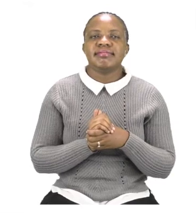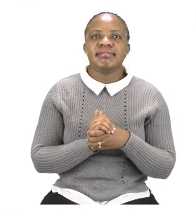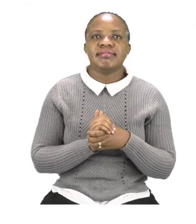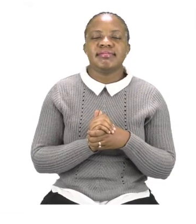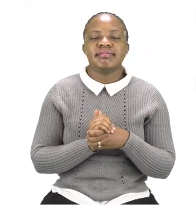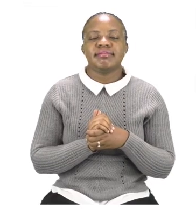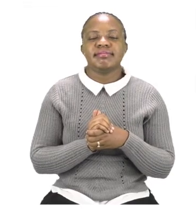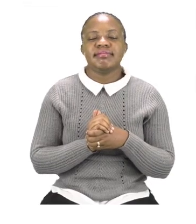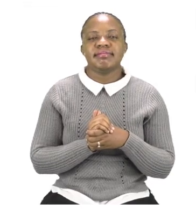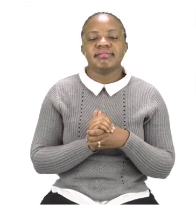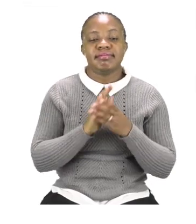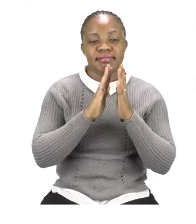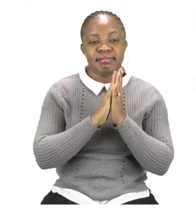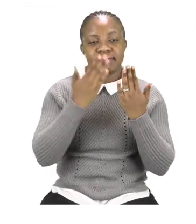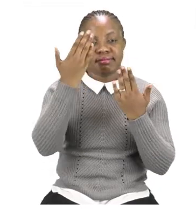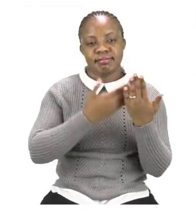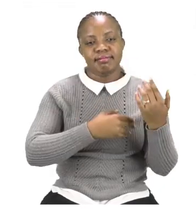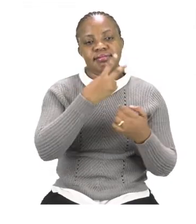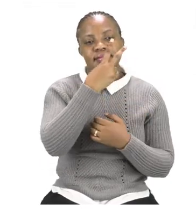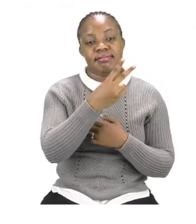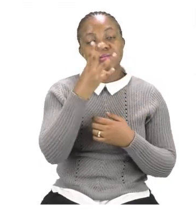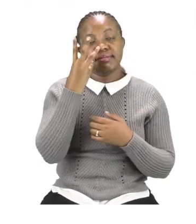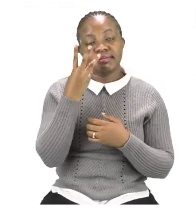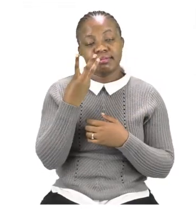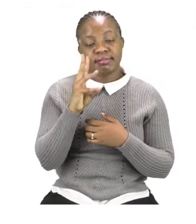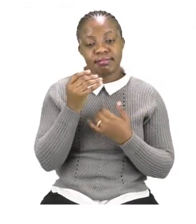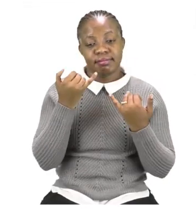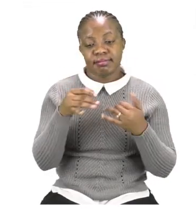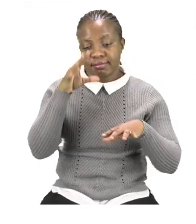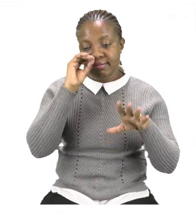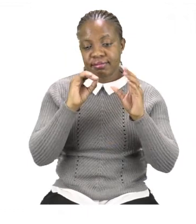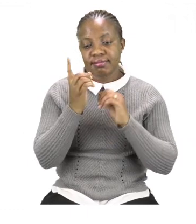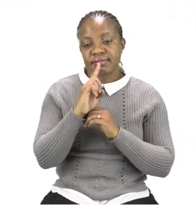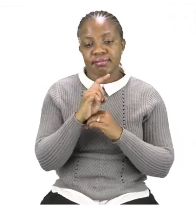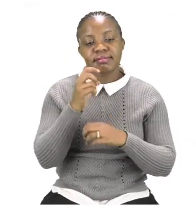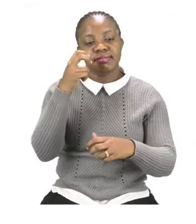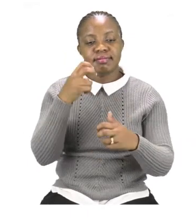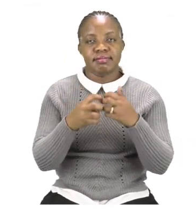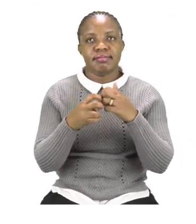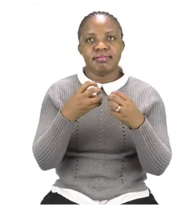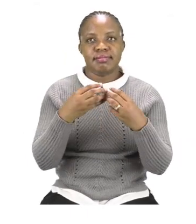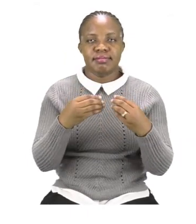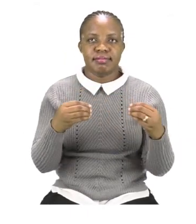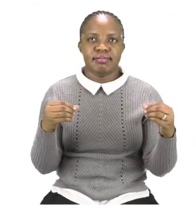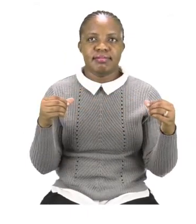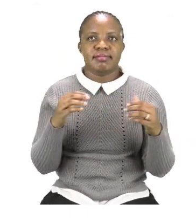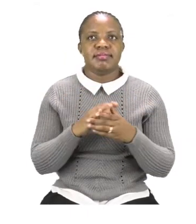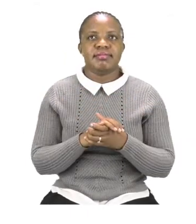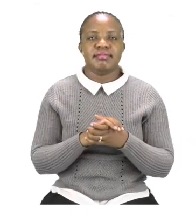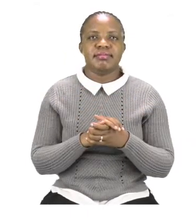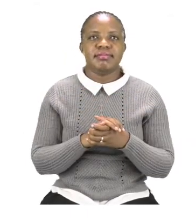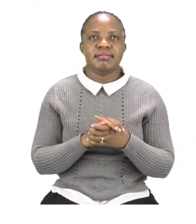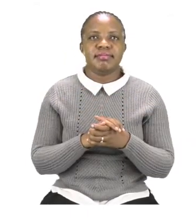On page 26, you can see that we have some problem solving to do. Now